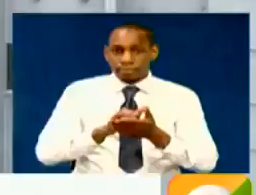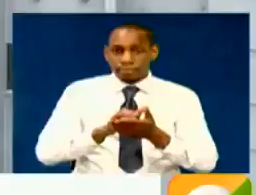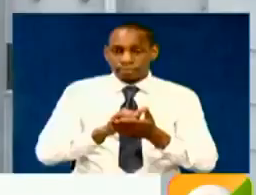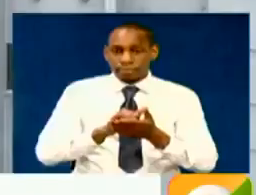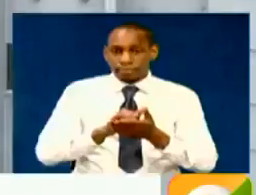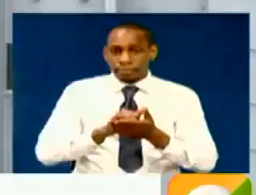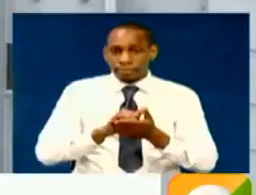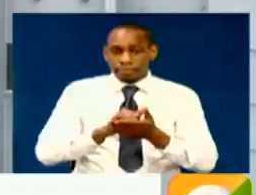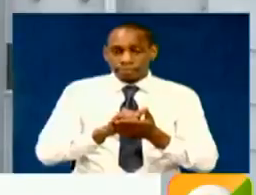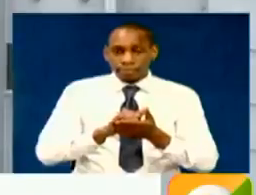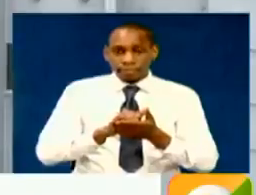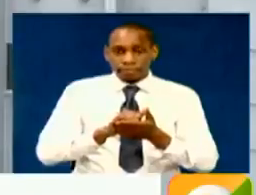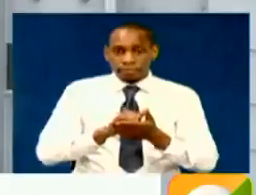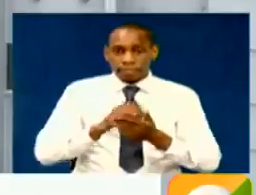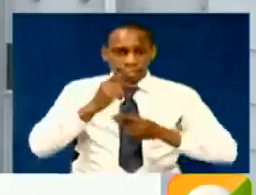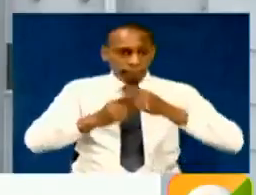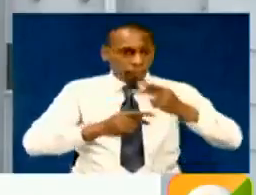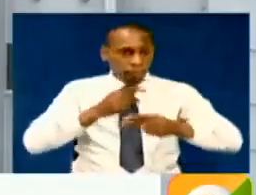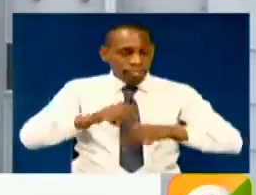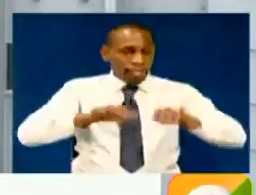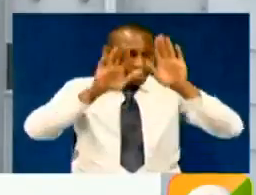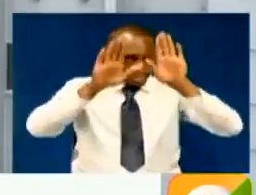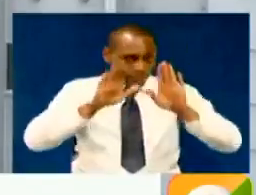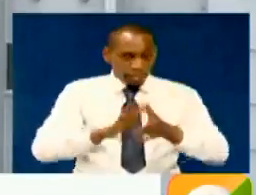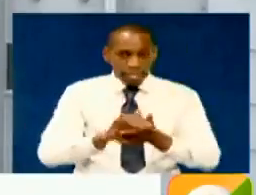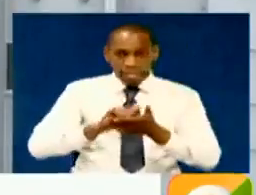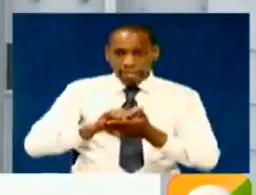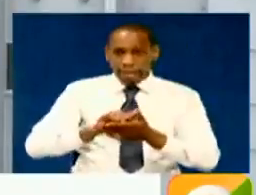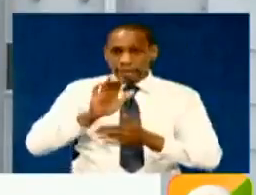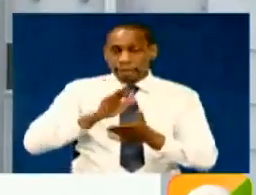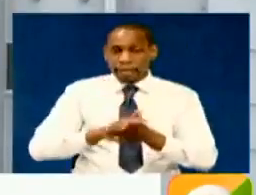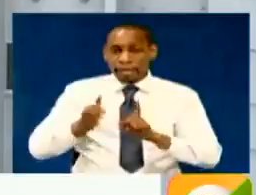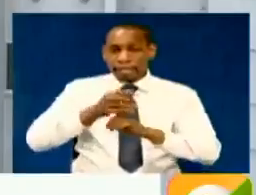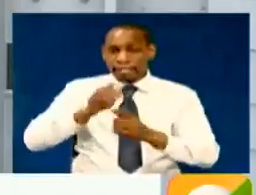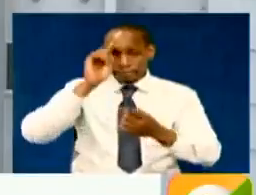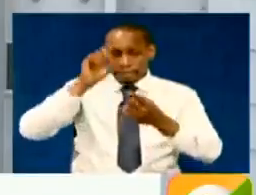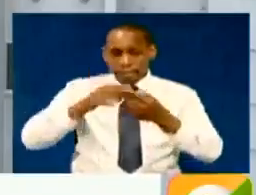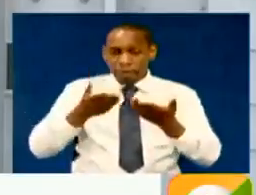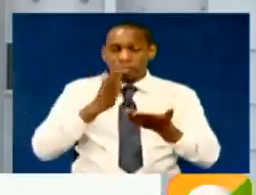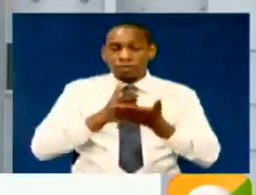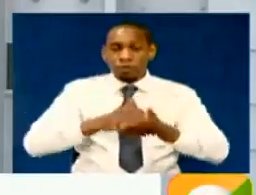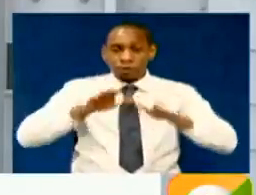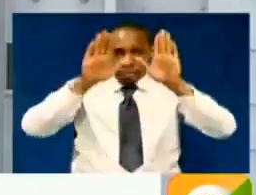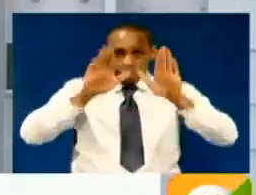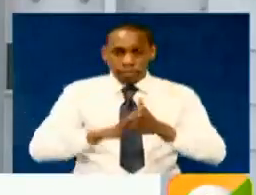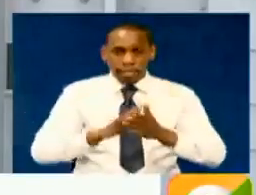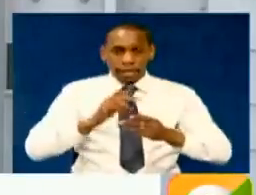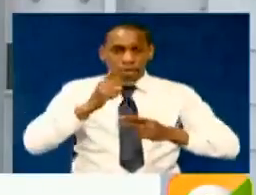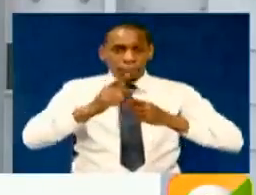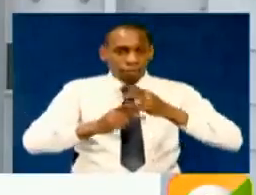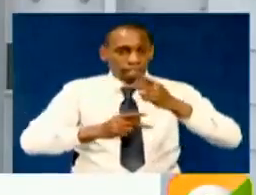not justify the means. That how you get to the end counts. That the process